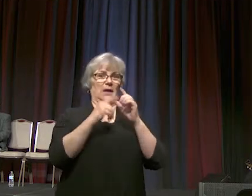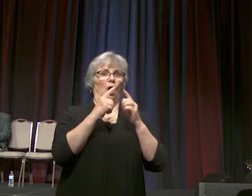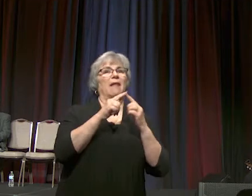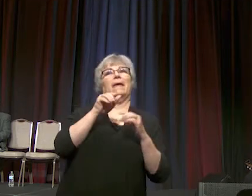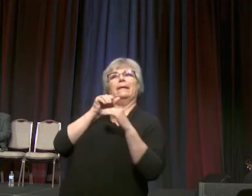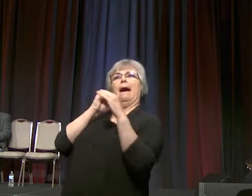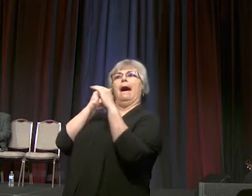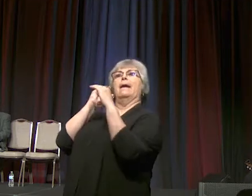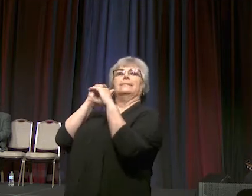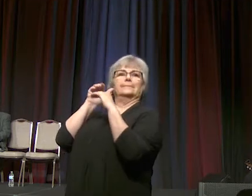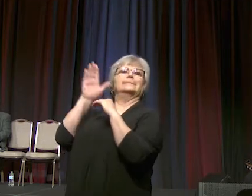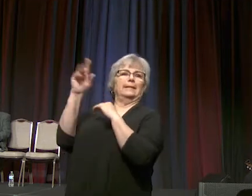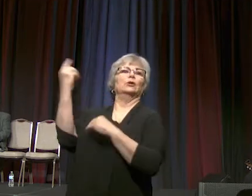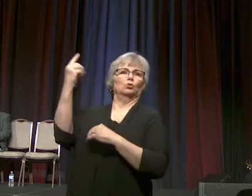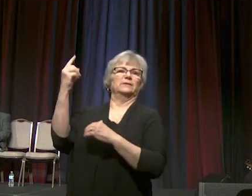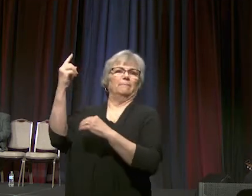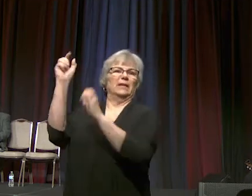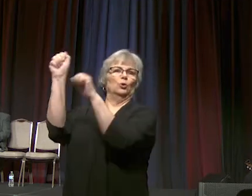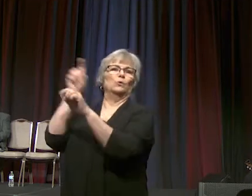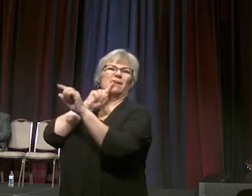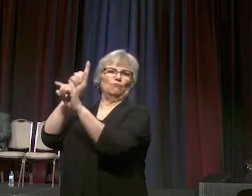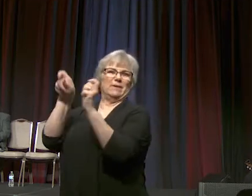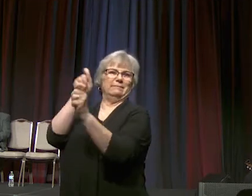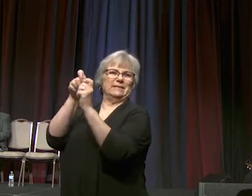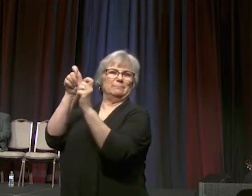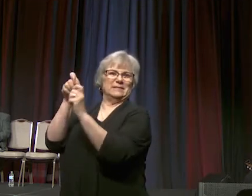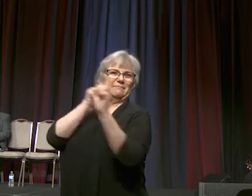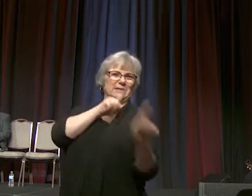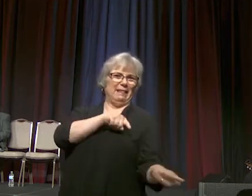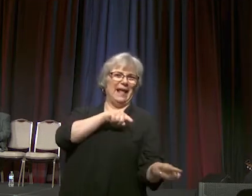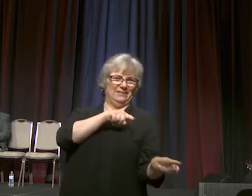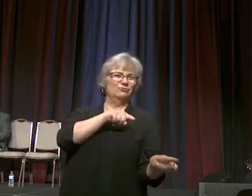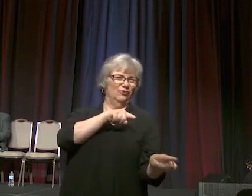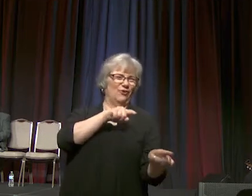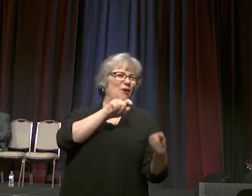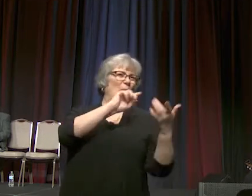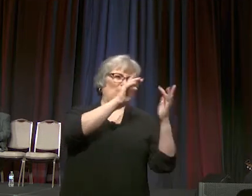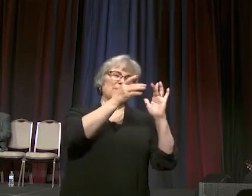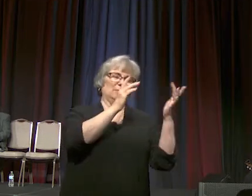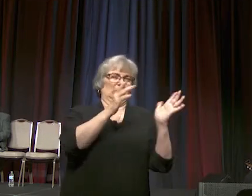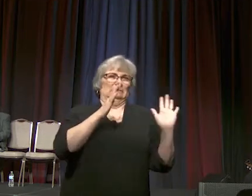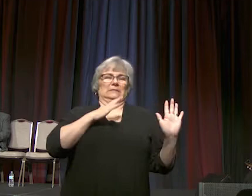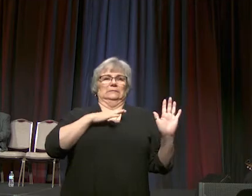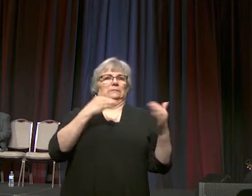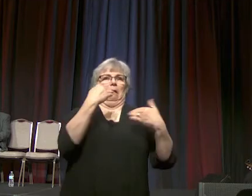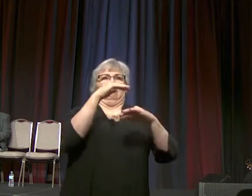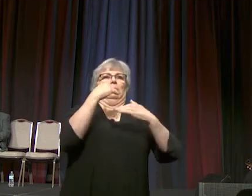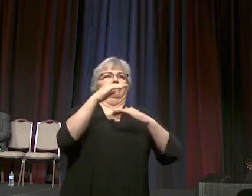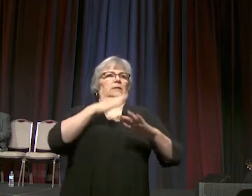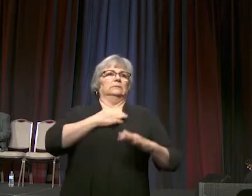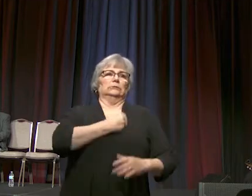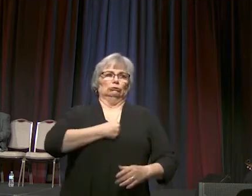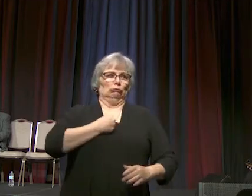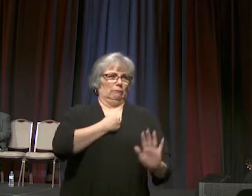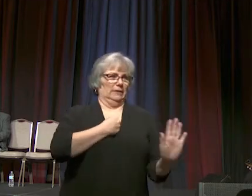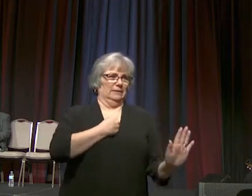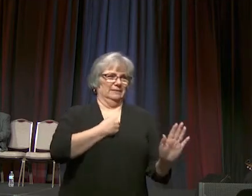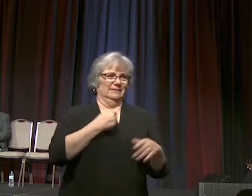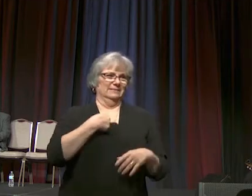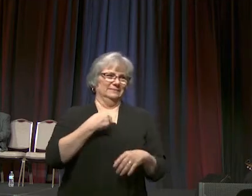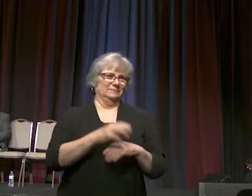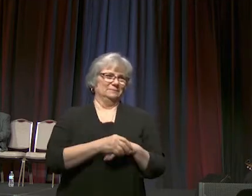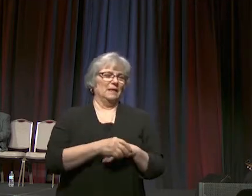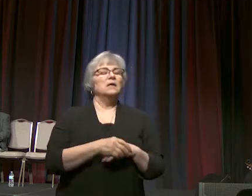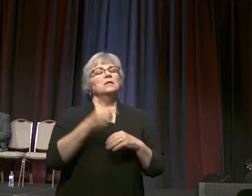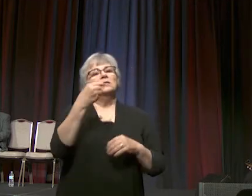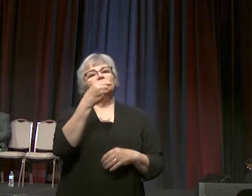who can answer what these specific web browsers really mean. So my apologies. So